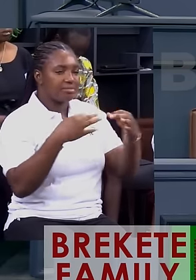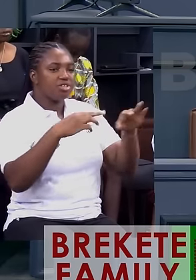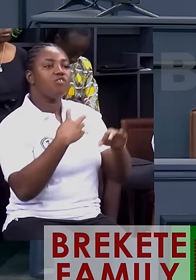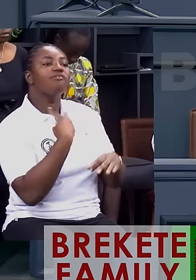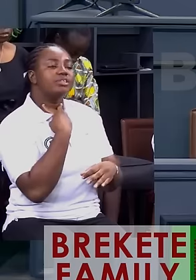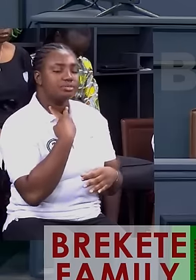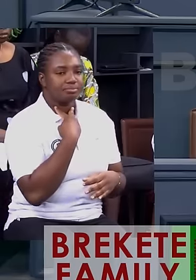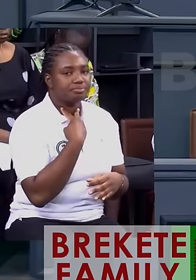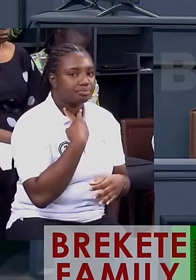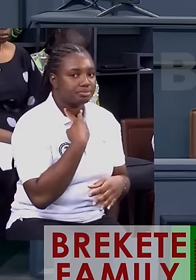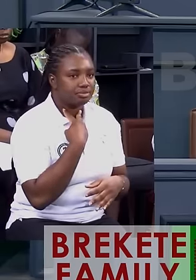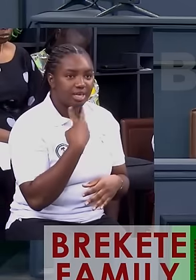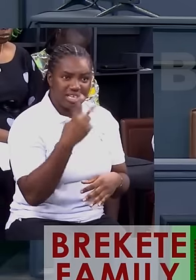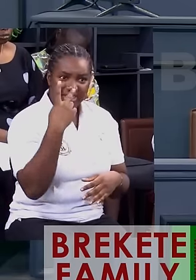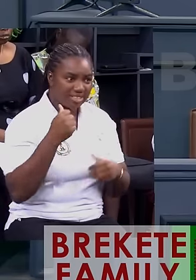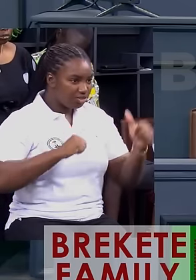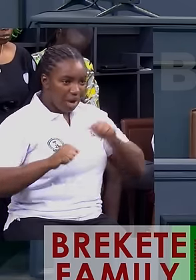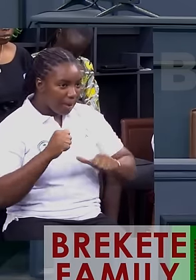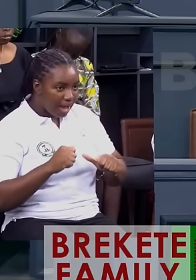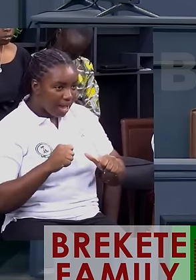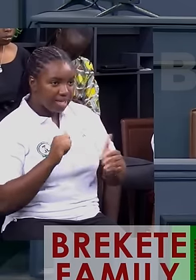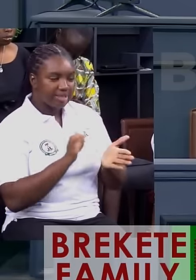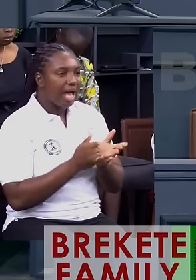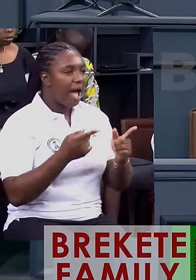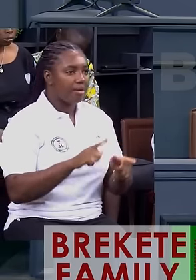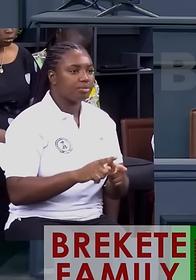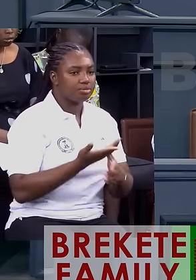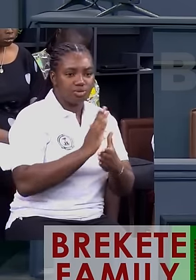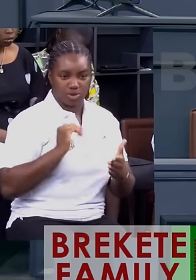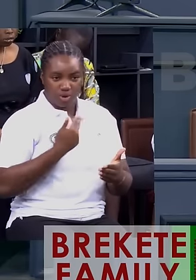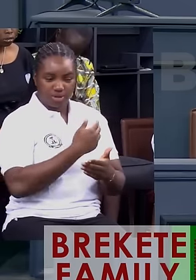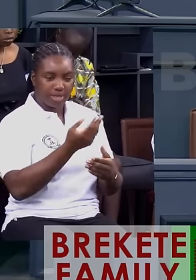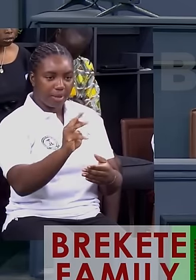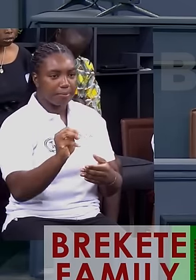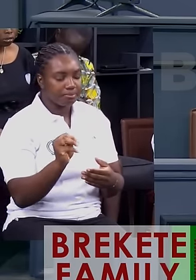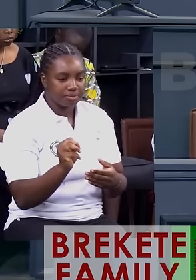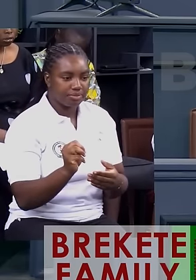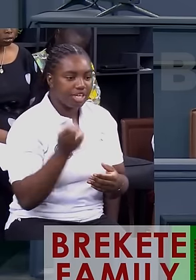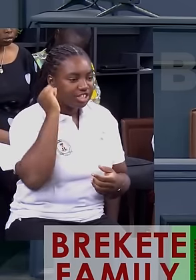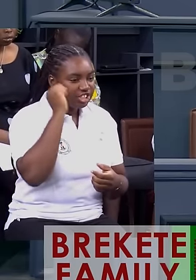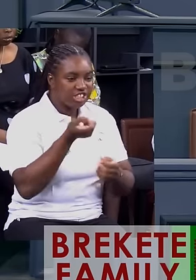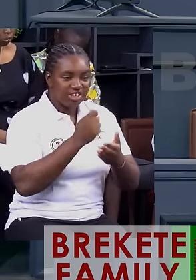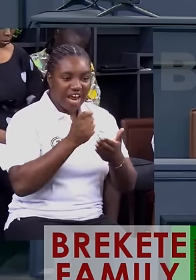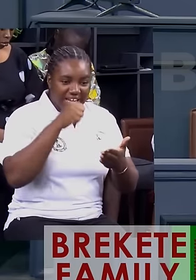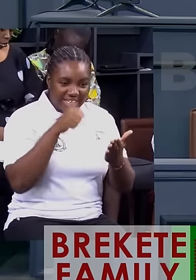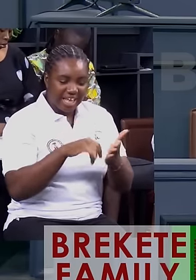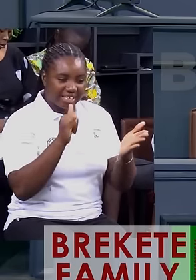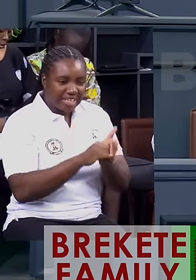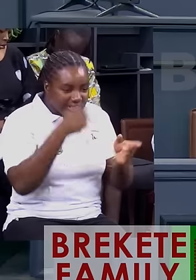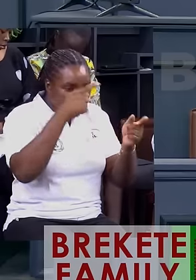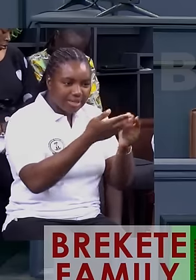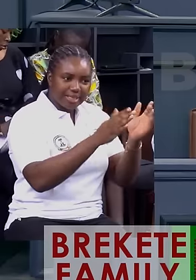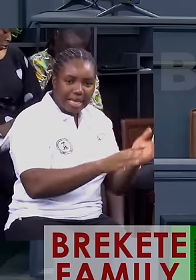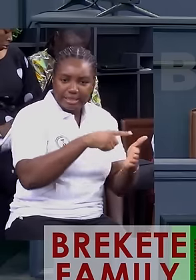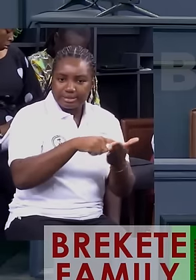victim. See drama way ensure between us and them. She write letter say her brother die.